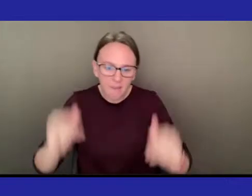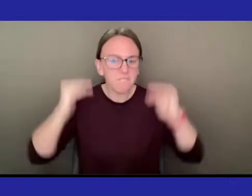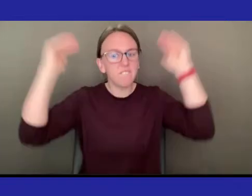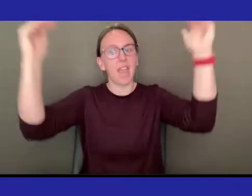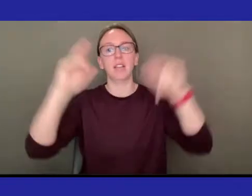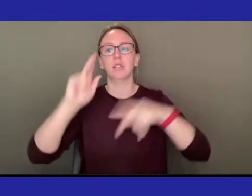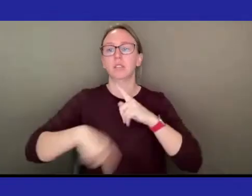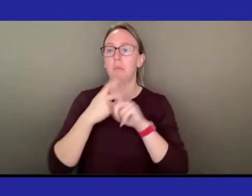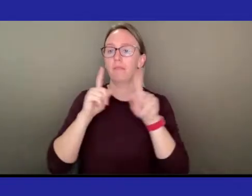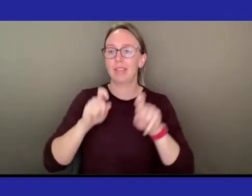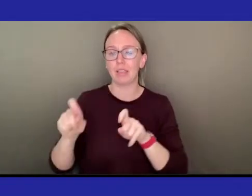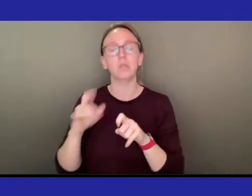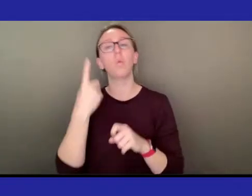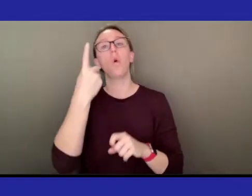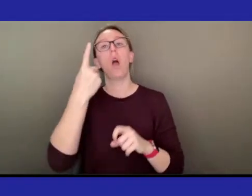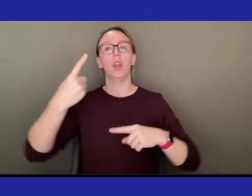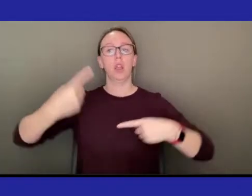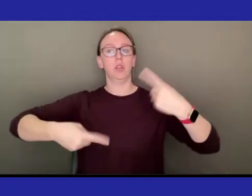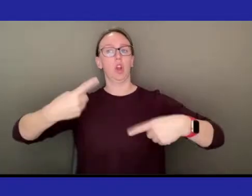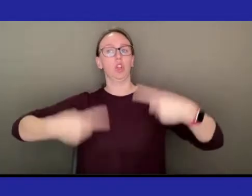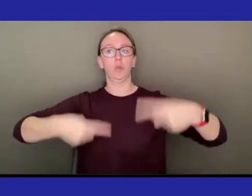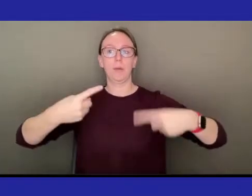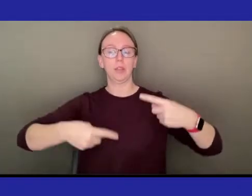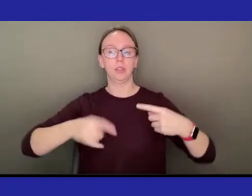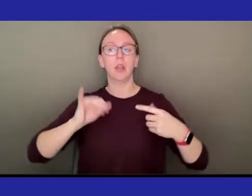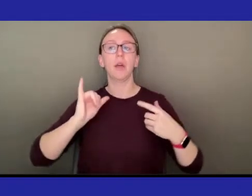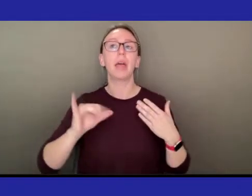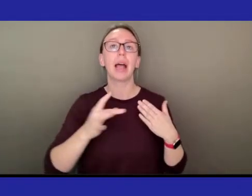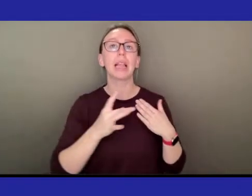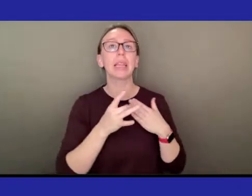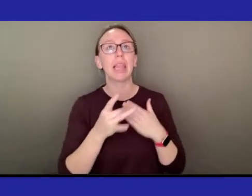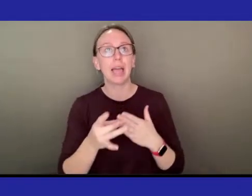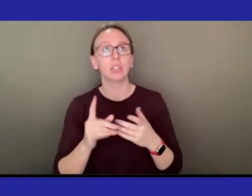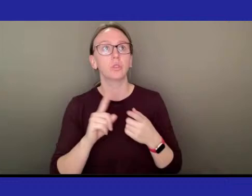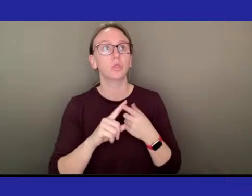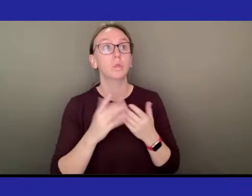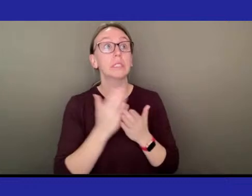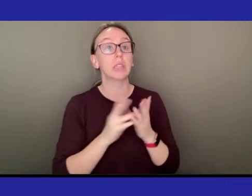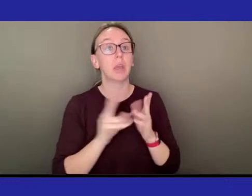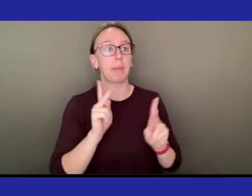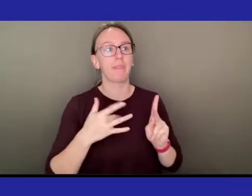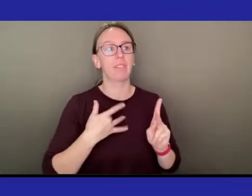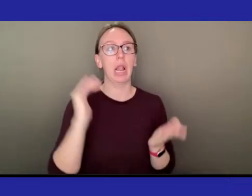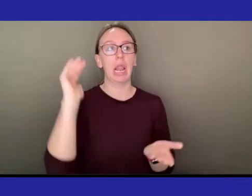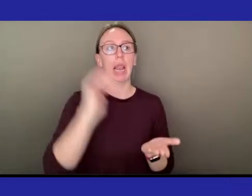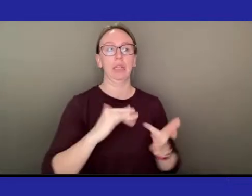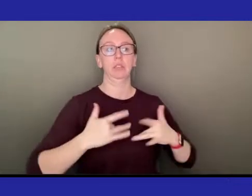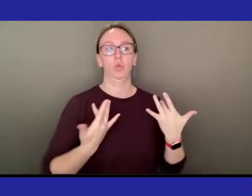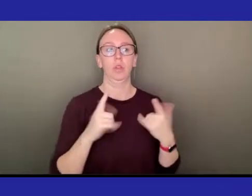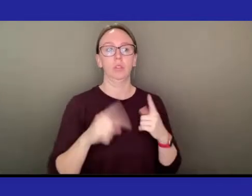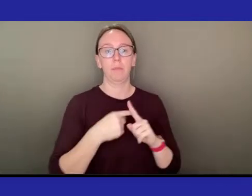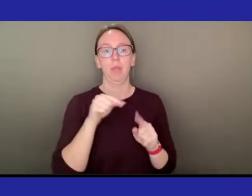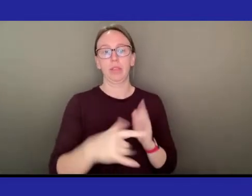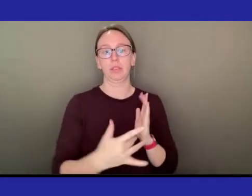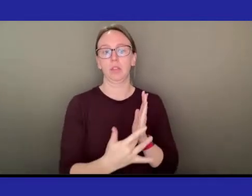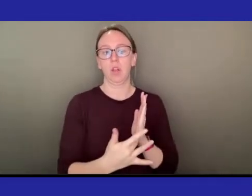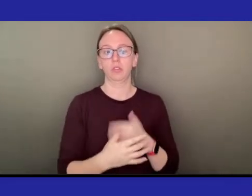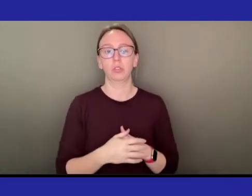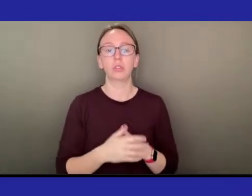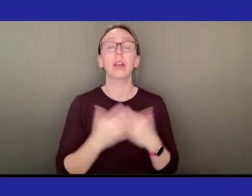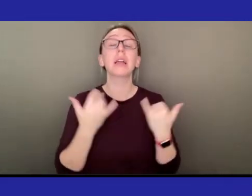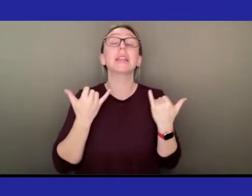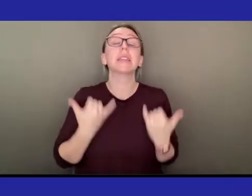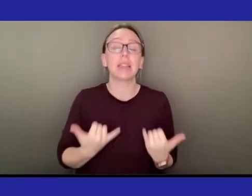one argument that has led to less enthusiasm. And I think now there's more understanding. There's